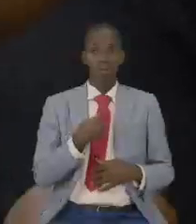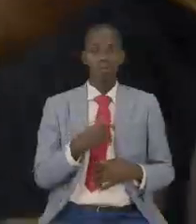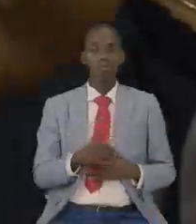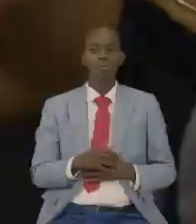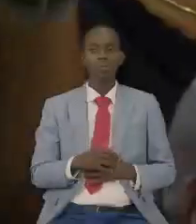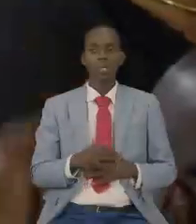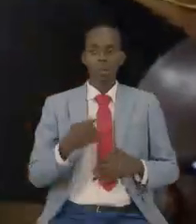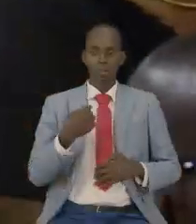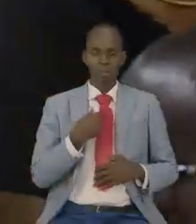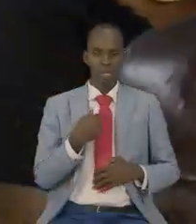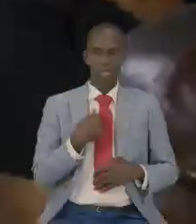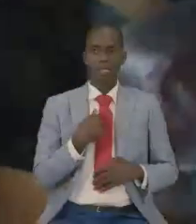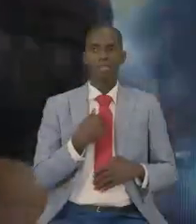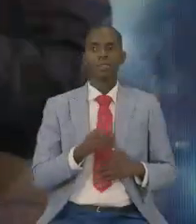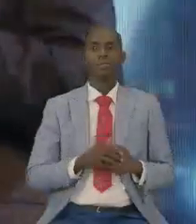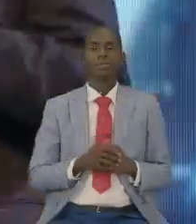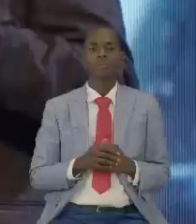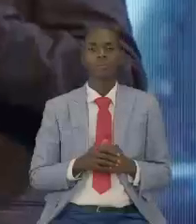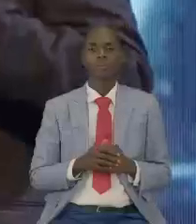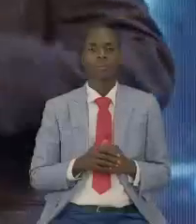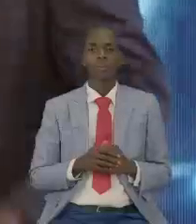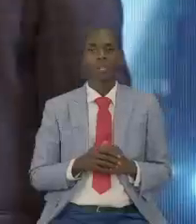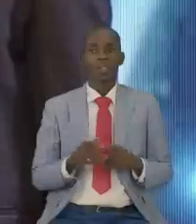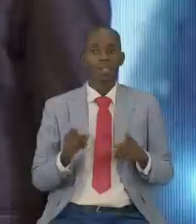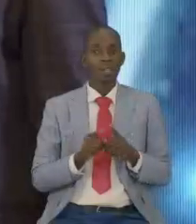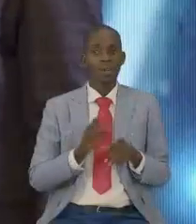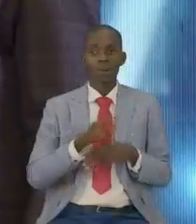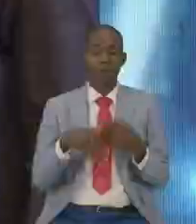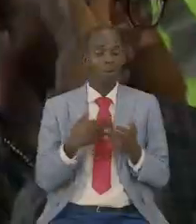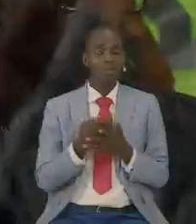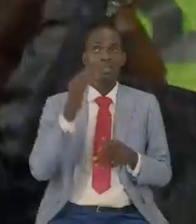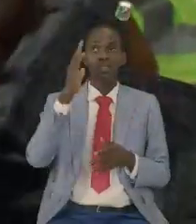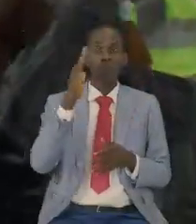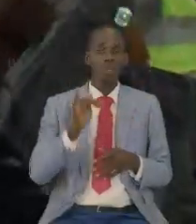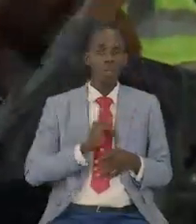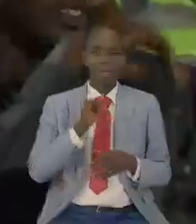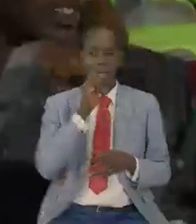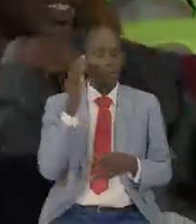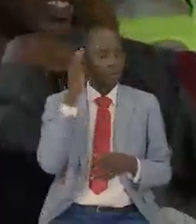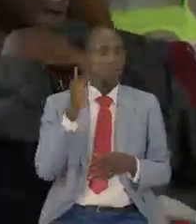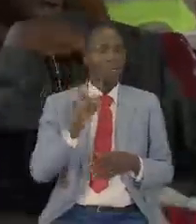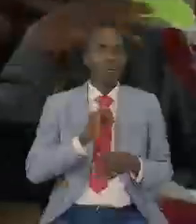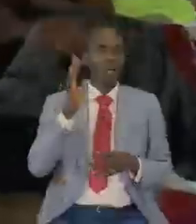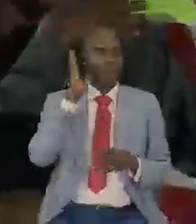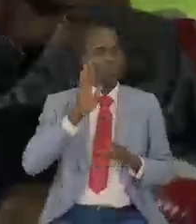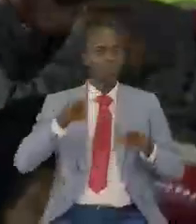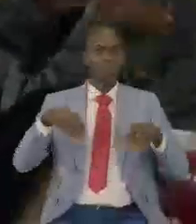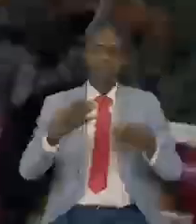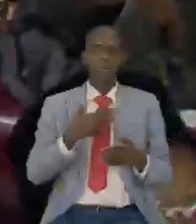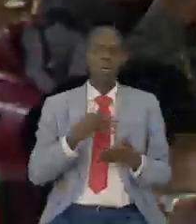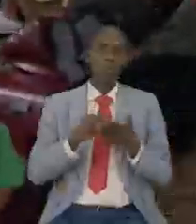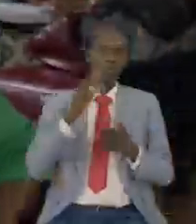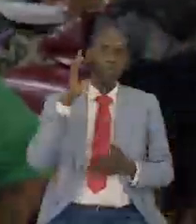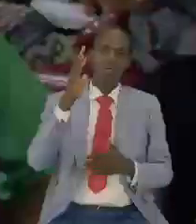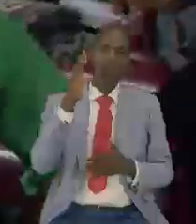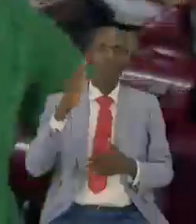like all these testimonies I'm hearing, I'm going to give my own testimony. Where are you there?